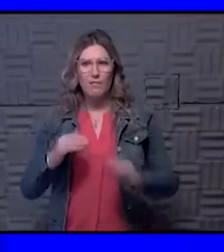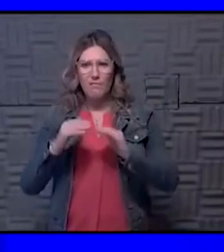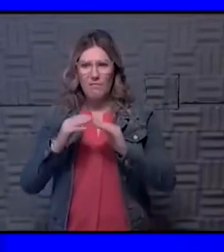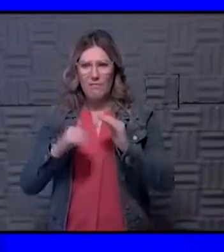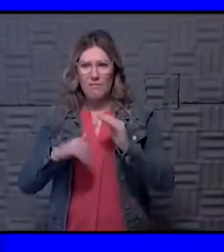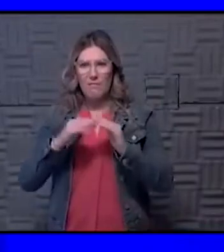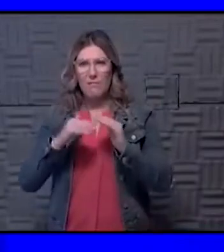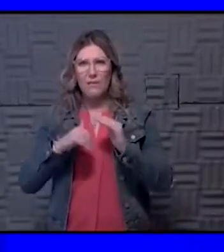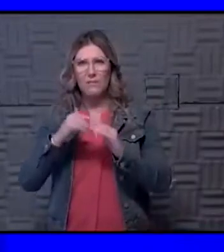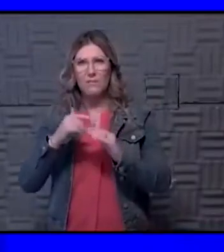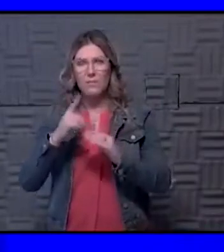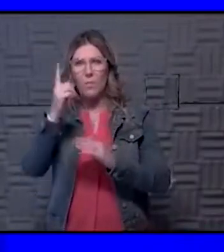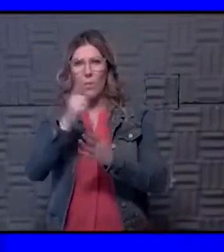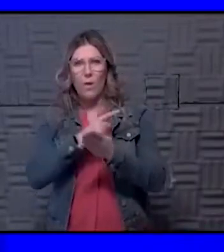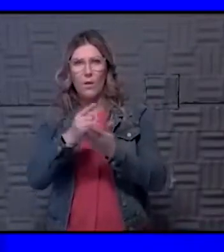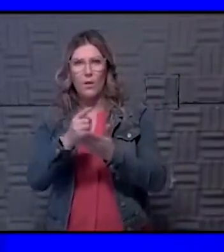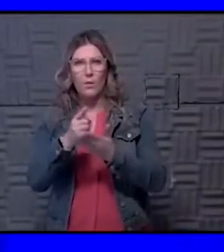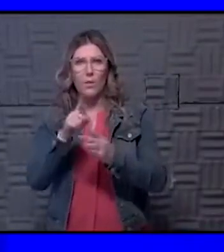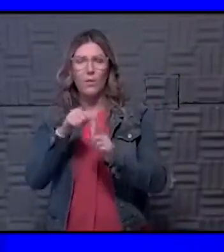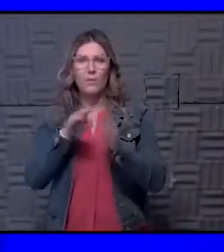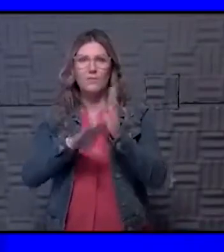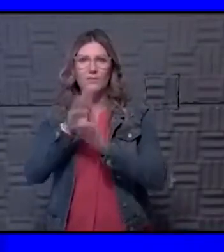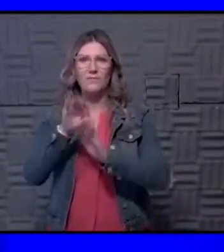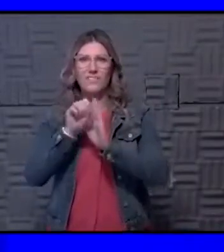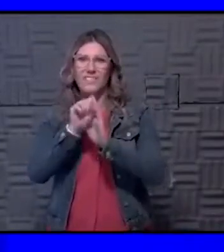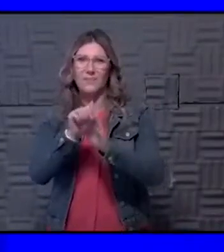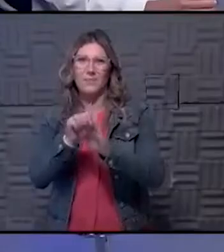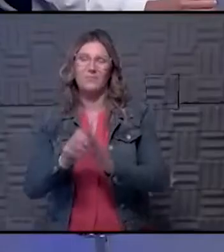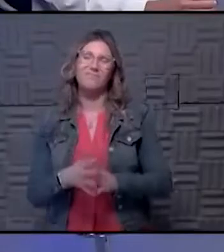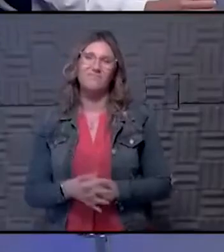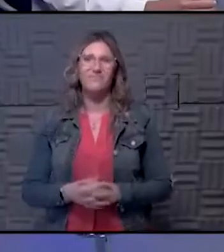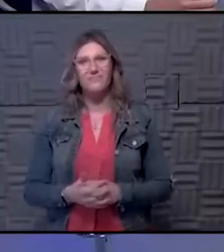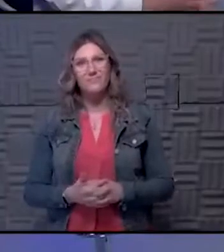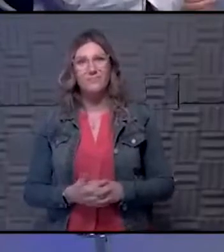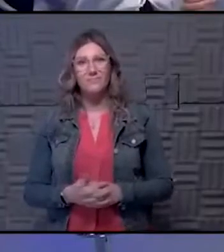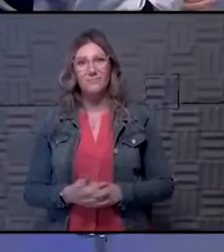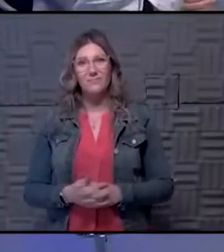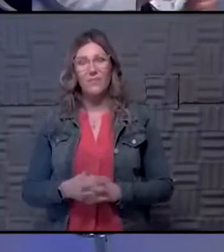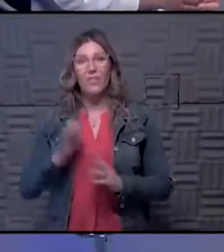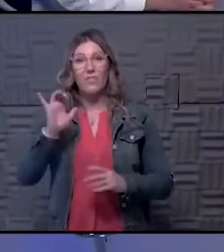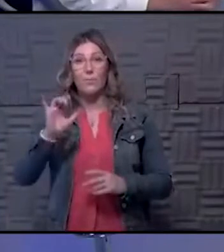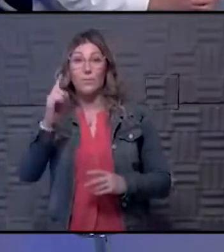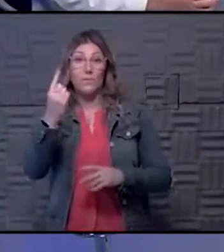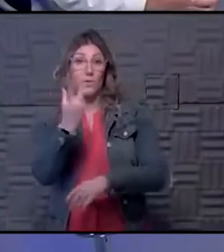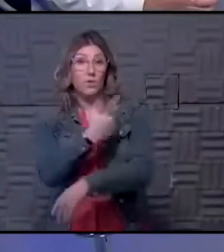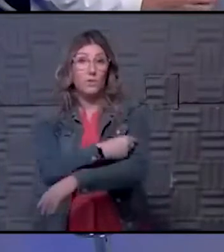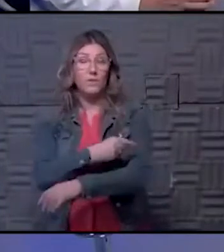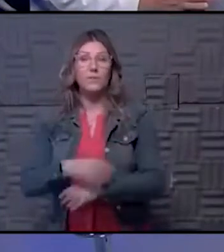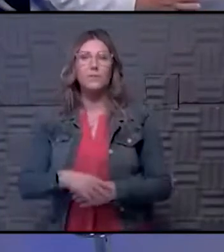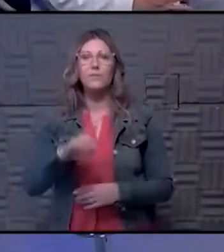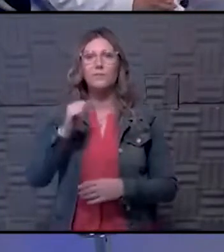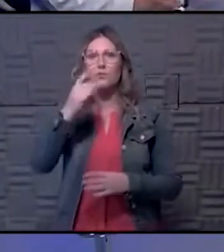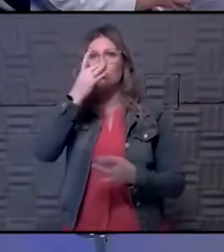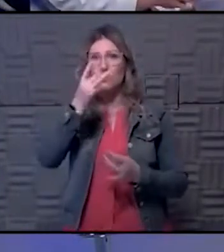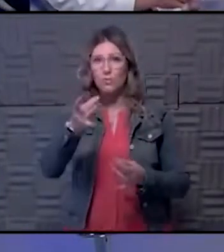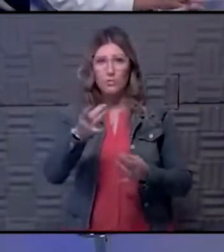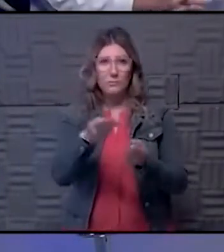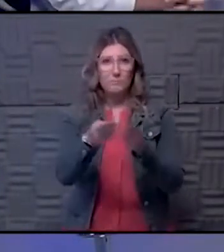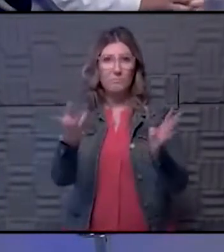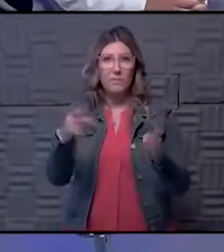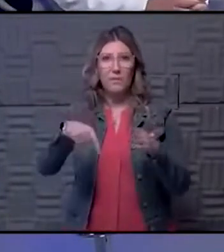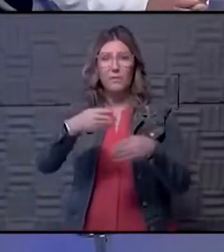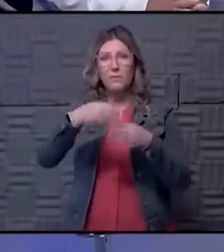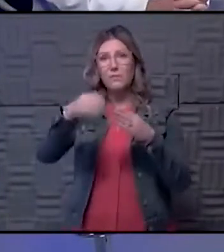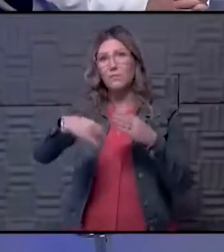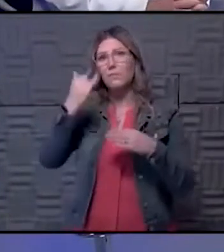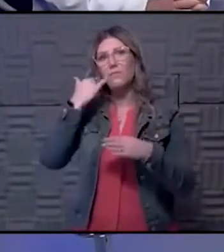her vaccine dose when she developed symptoms, I believe. Not much. So, and that was the first vaccine dose. Other interesting things that came out this weekend is if you get